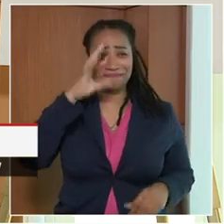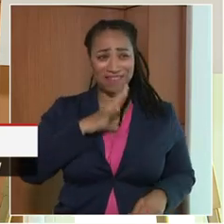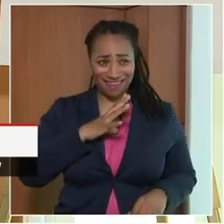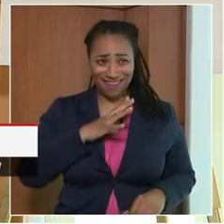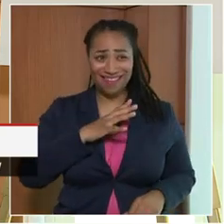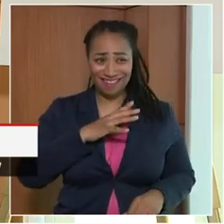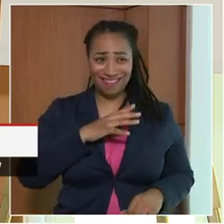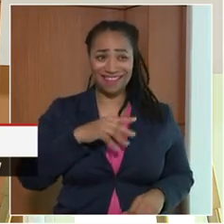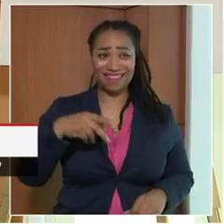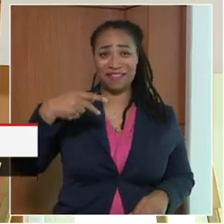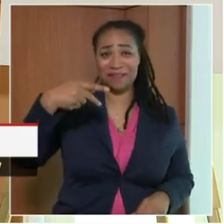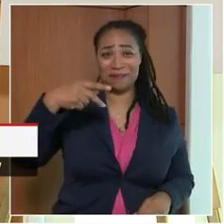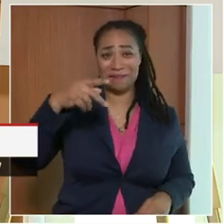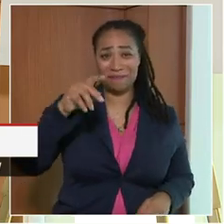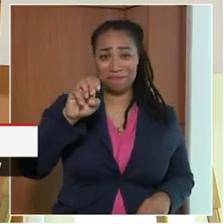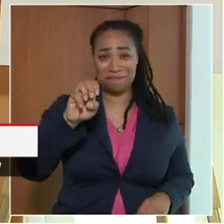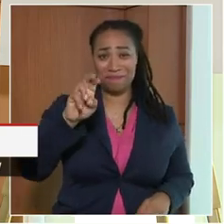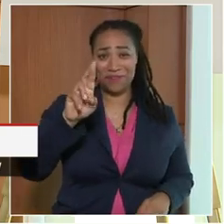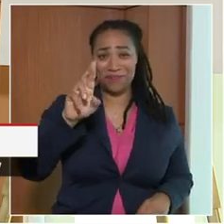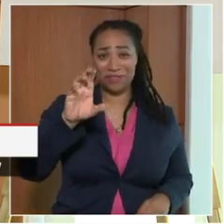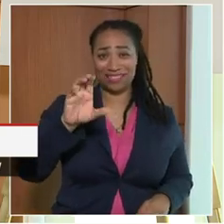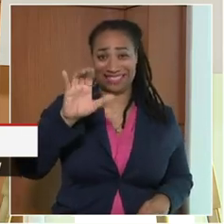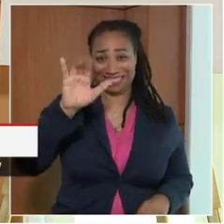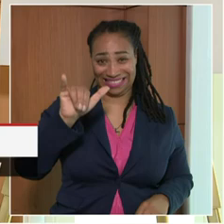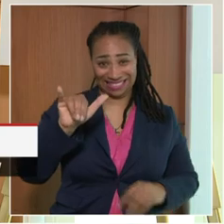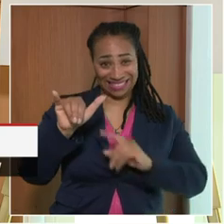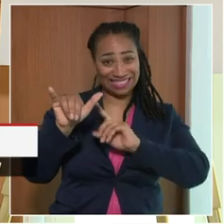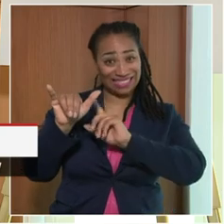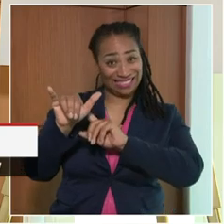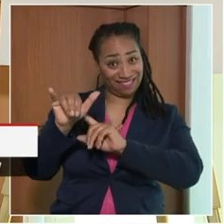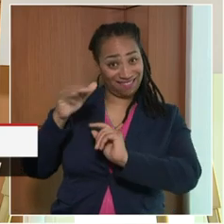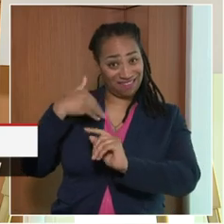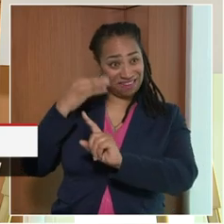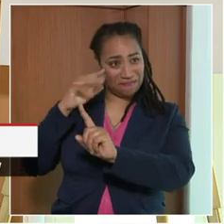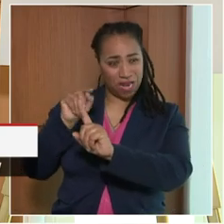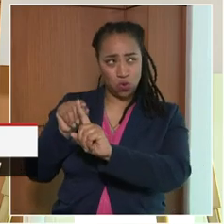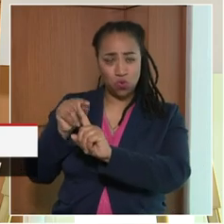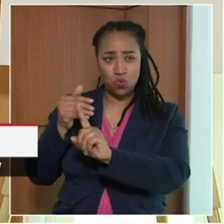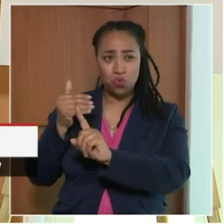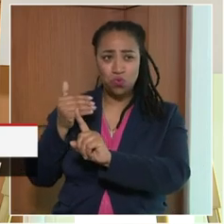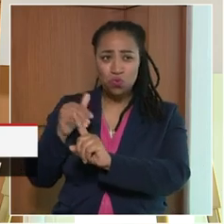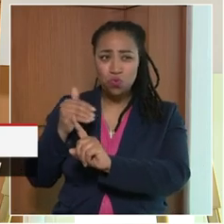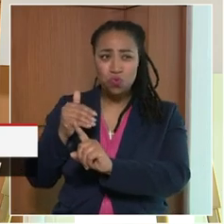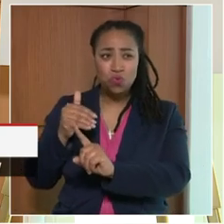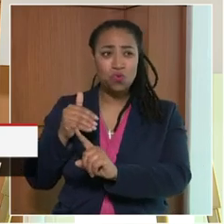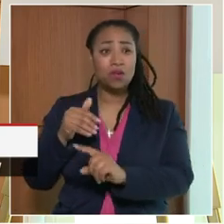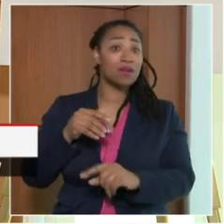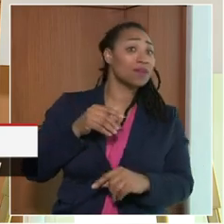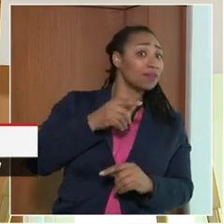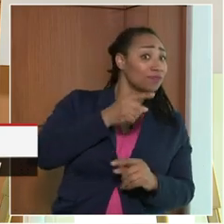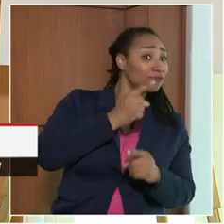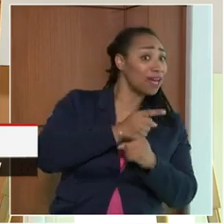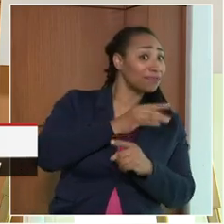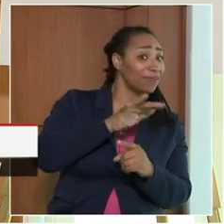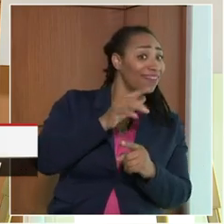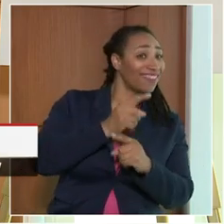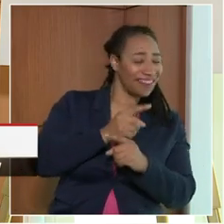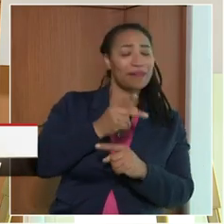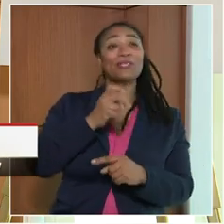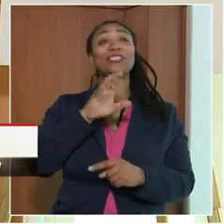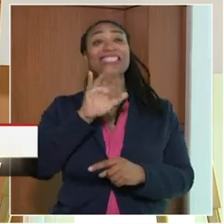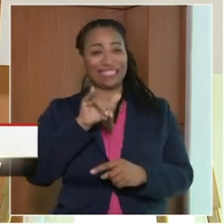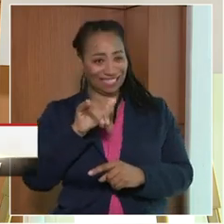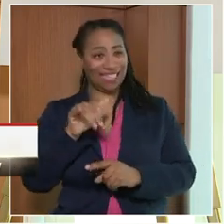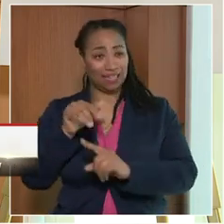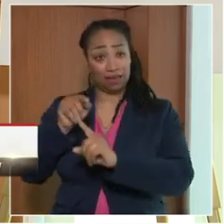then he caught the attention of the mayor, and so she had the question, who is Jamal Holtz, you know?